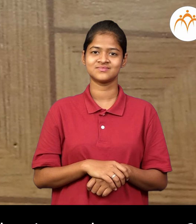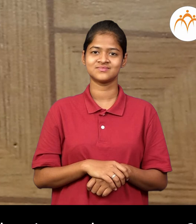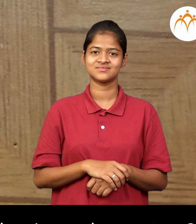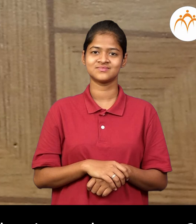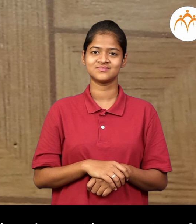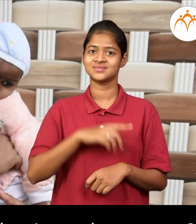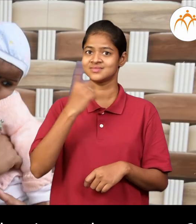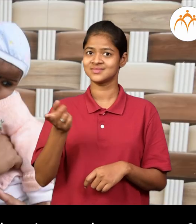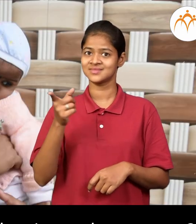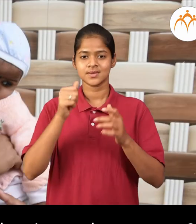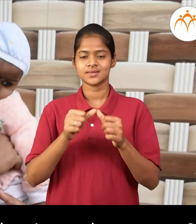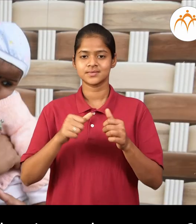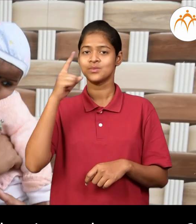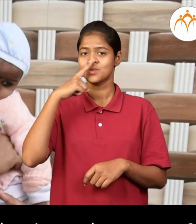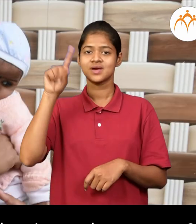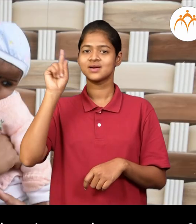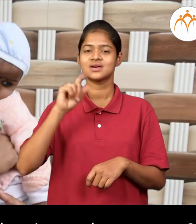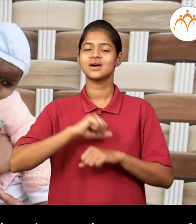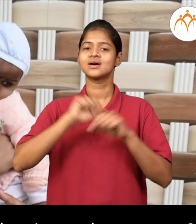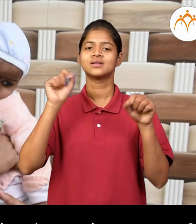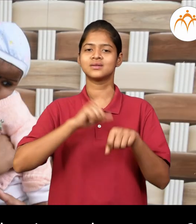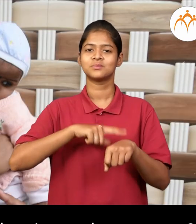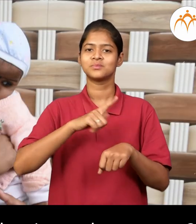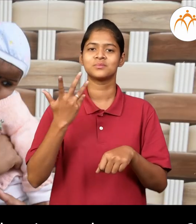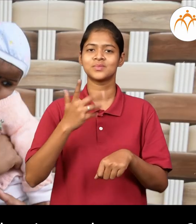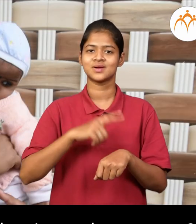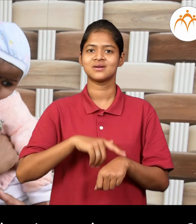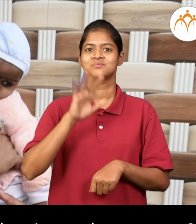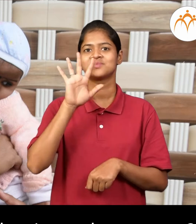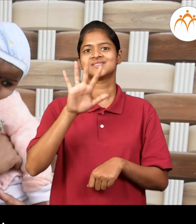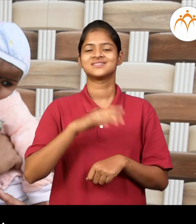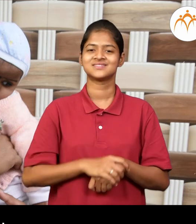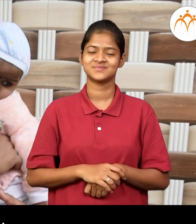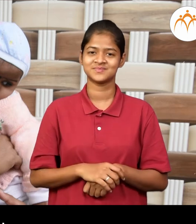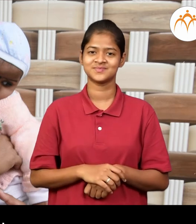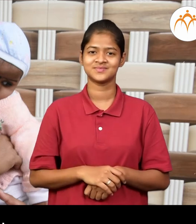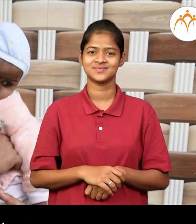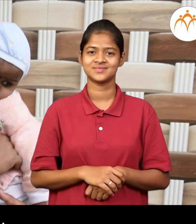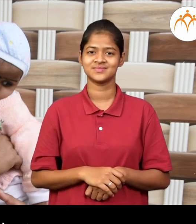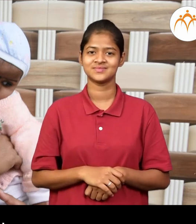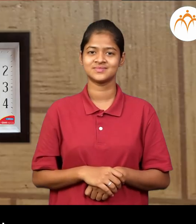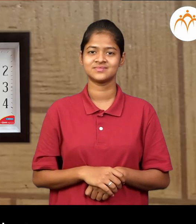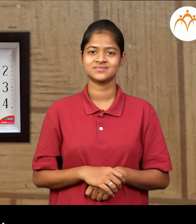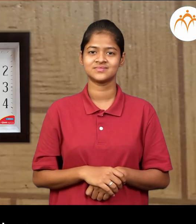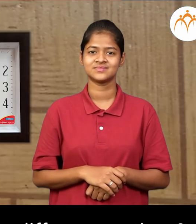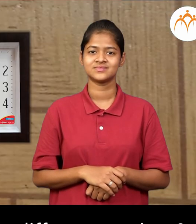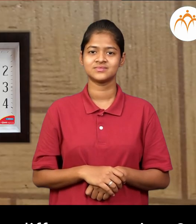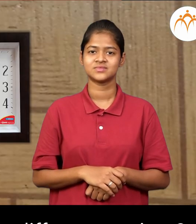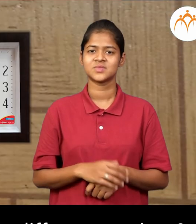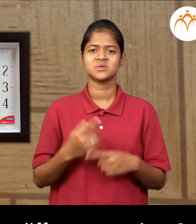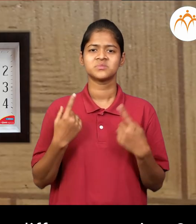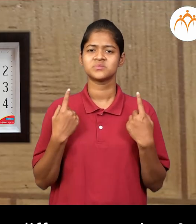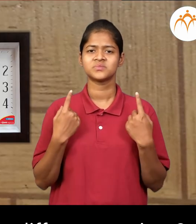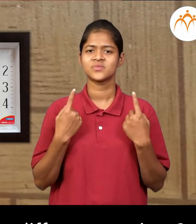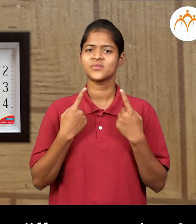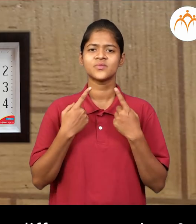at what time does Afshan's mother get up? 5 o'clock too. Then how